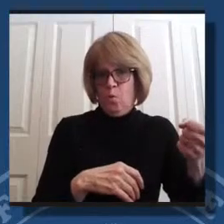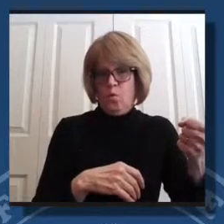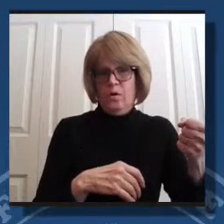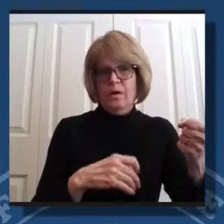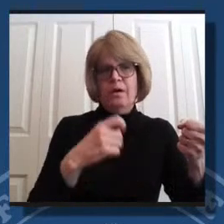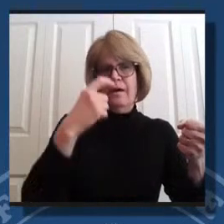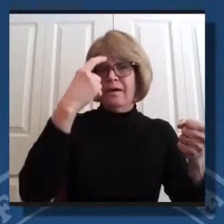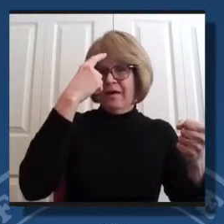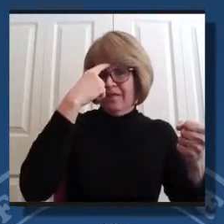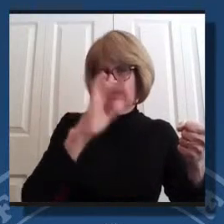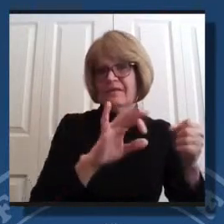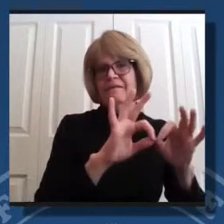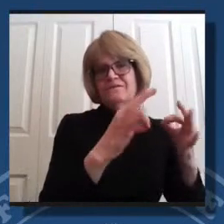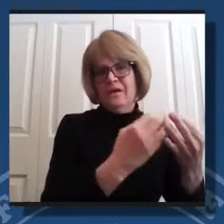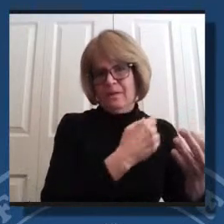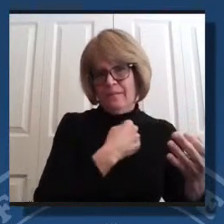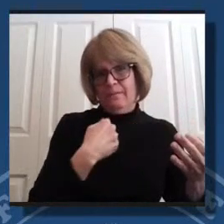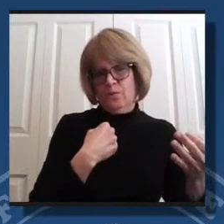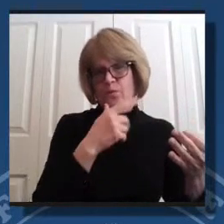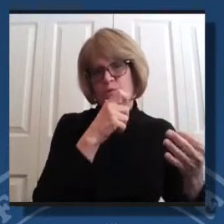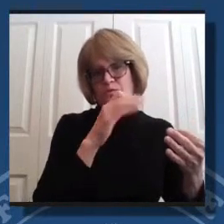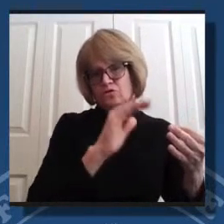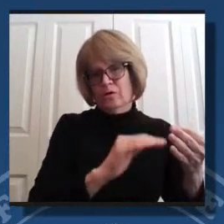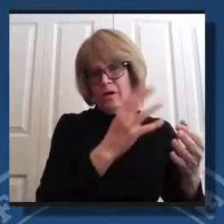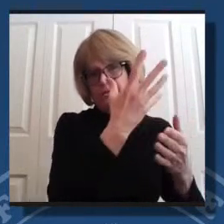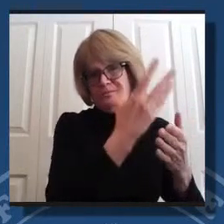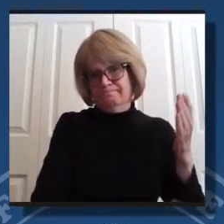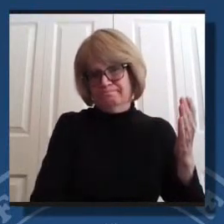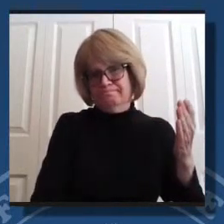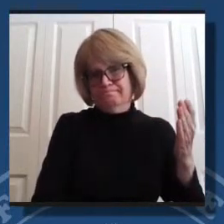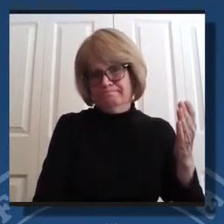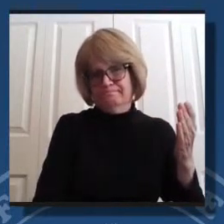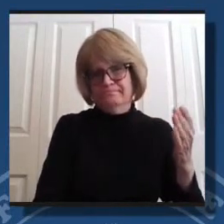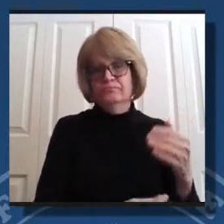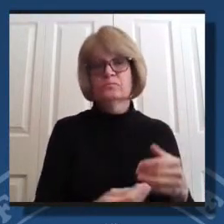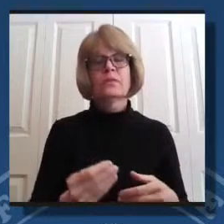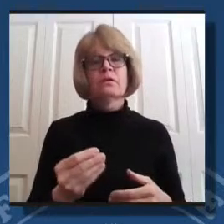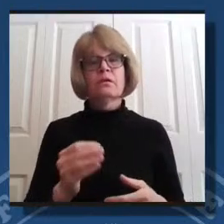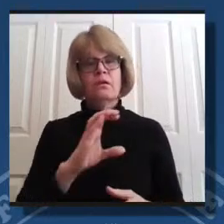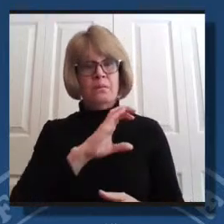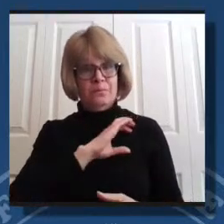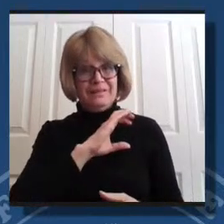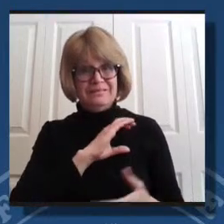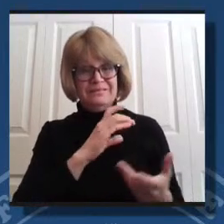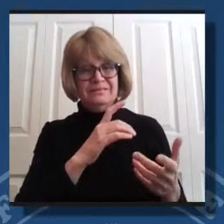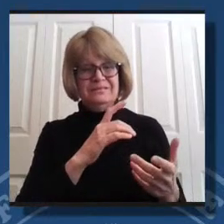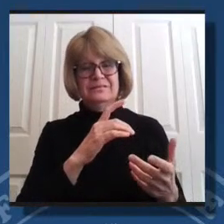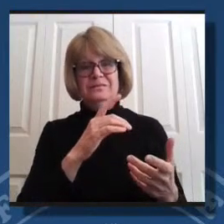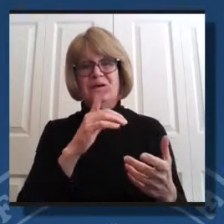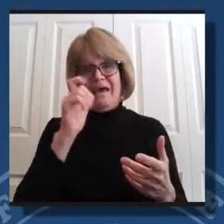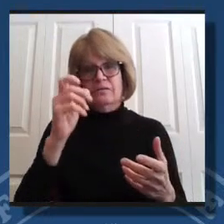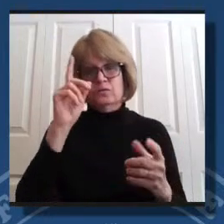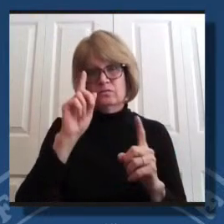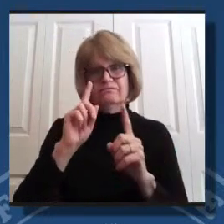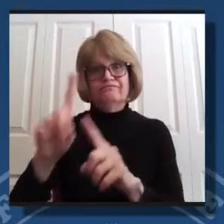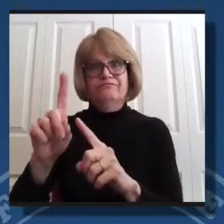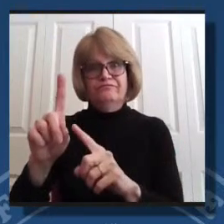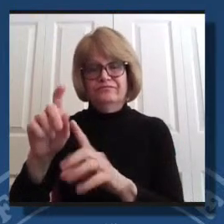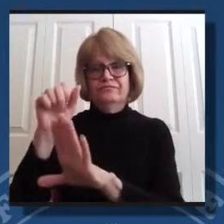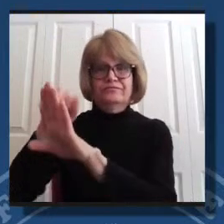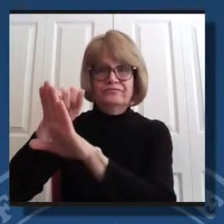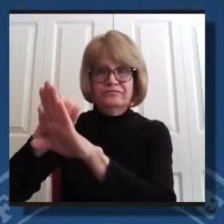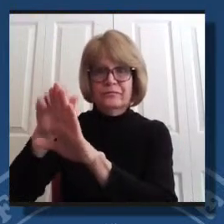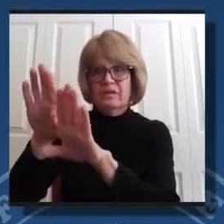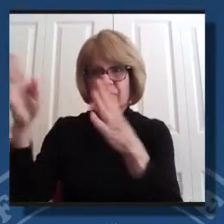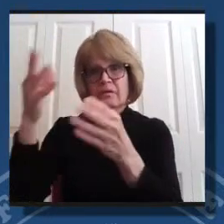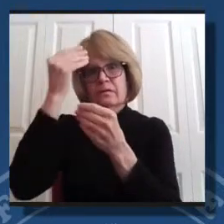to a family member who's lost a child. And to our officers who have to give those notifications when somebody